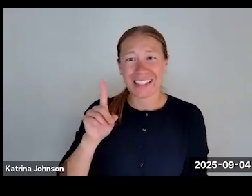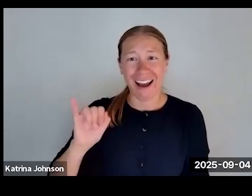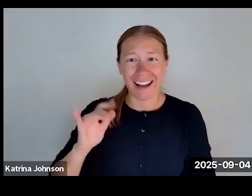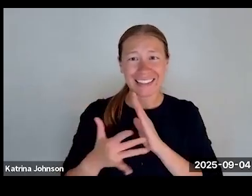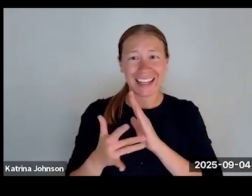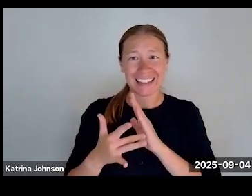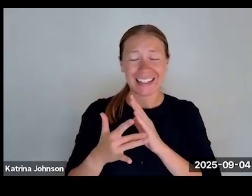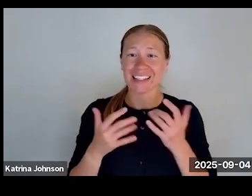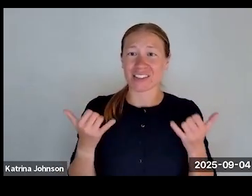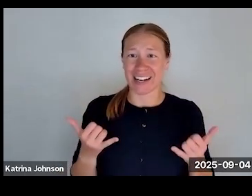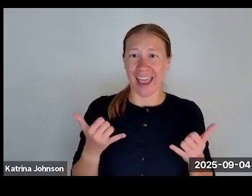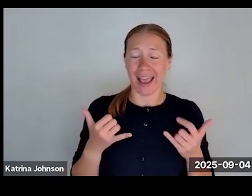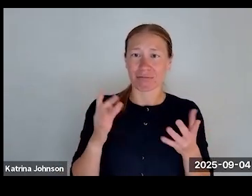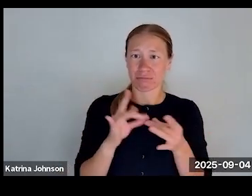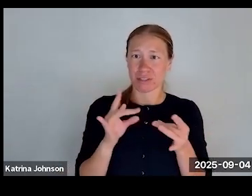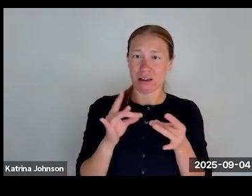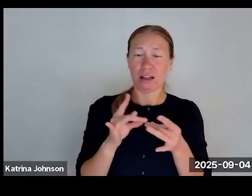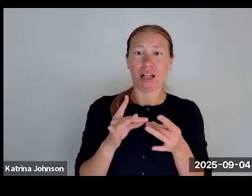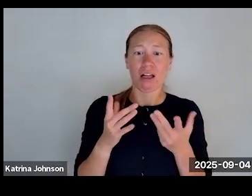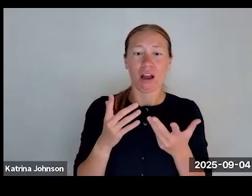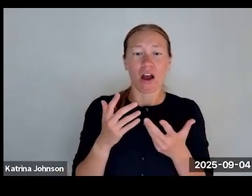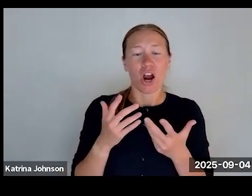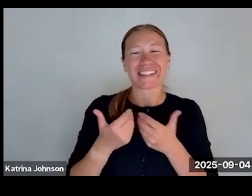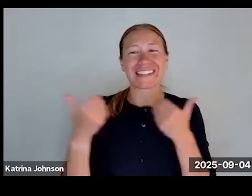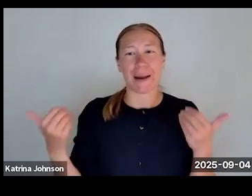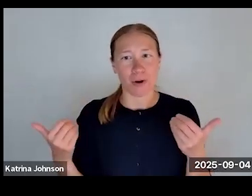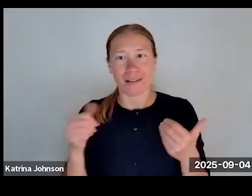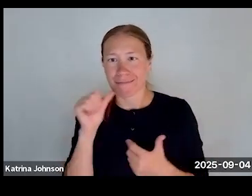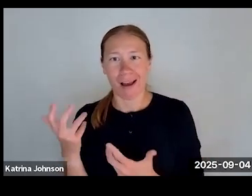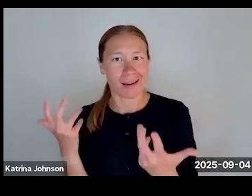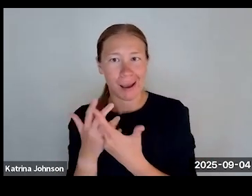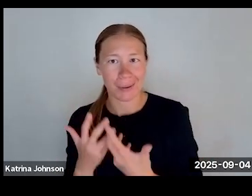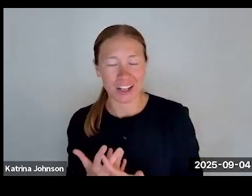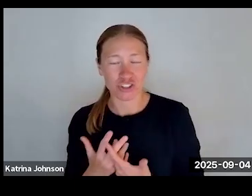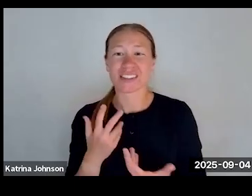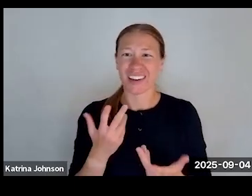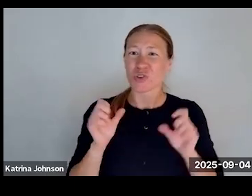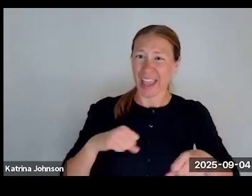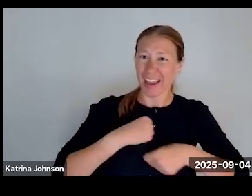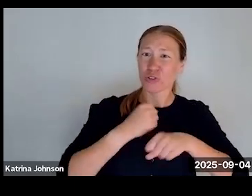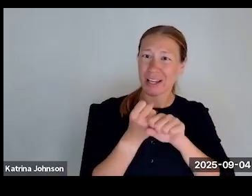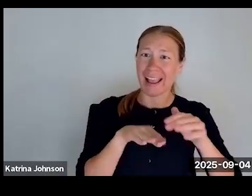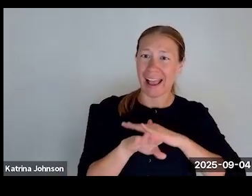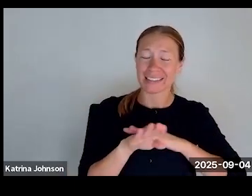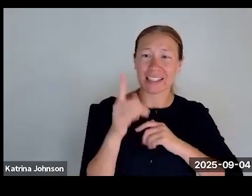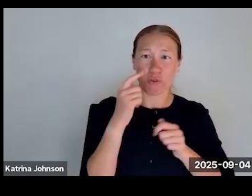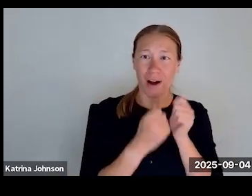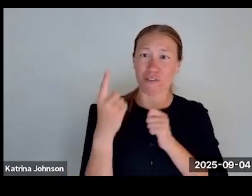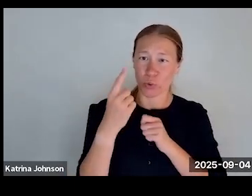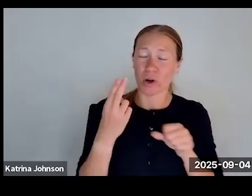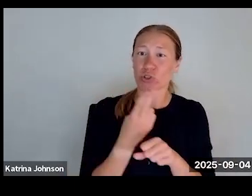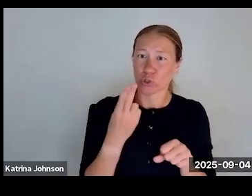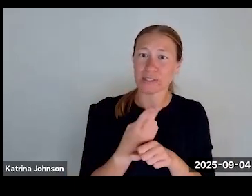from accommodations. It is always okay to create access for everyone using the principles we